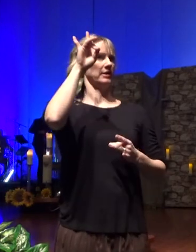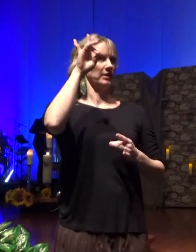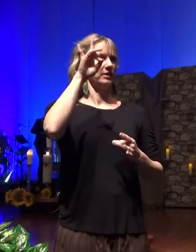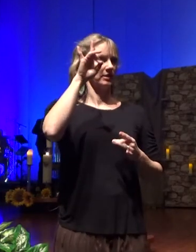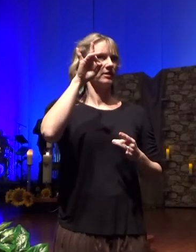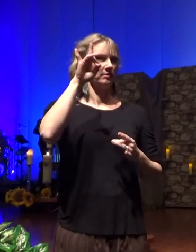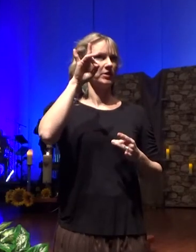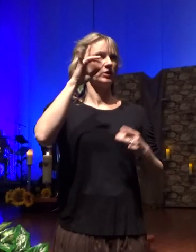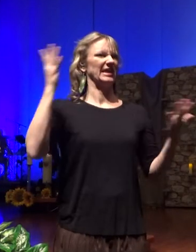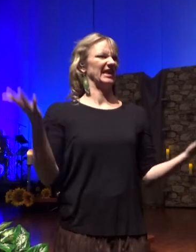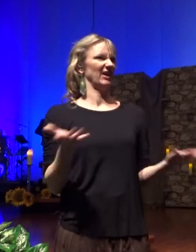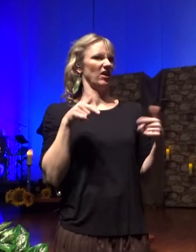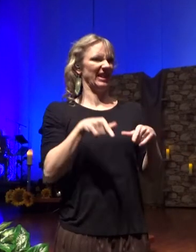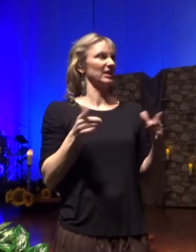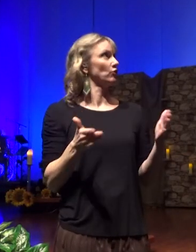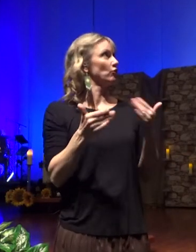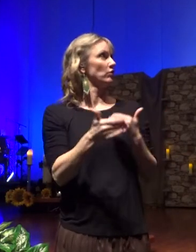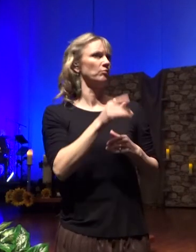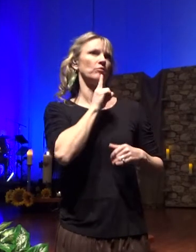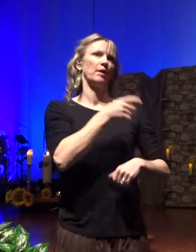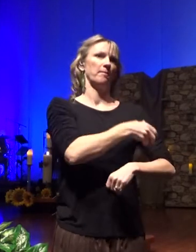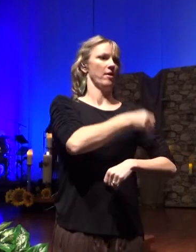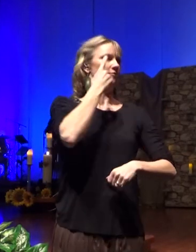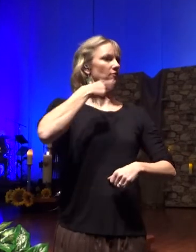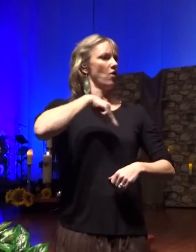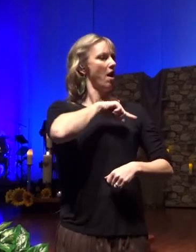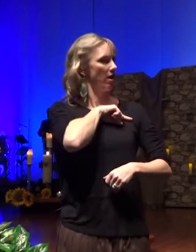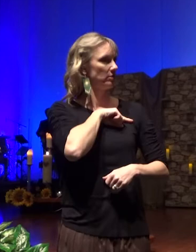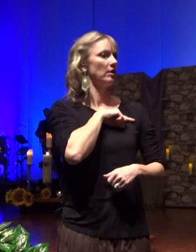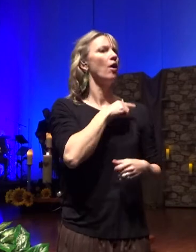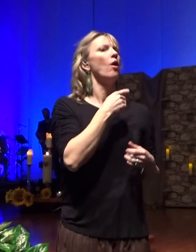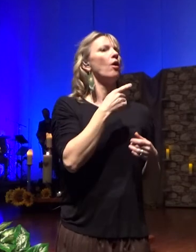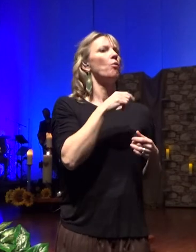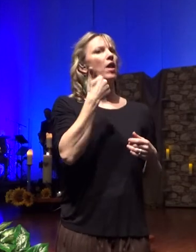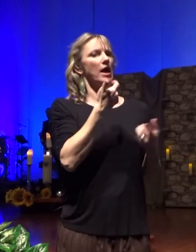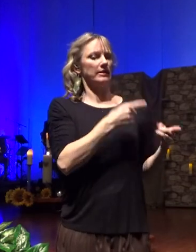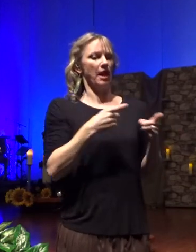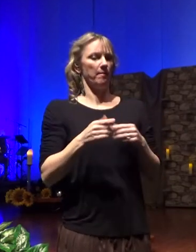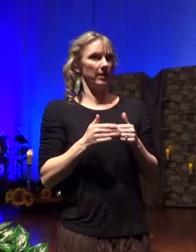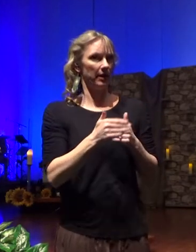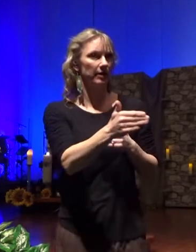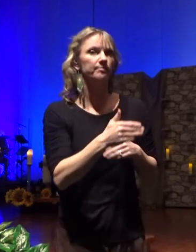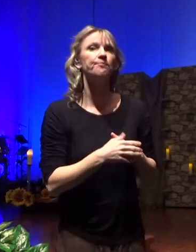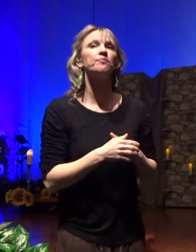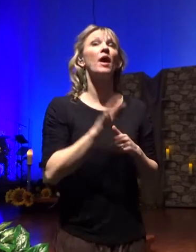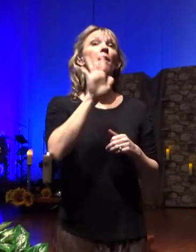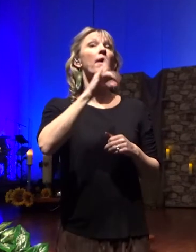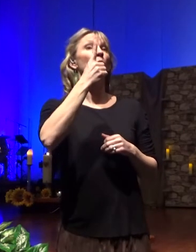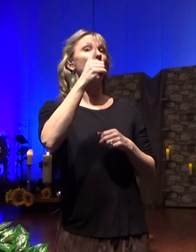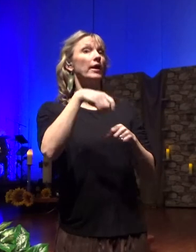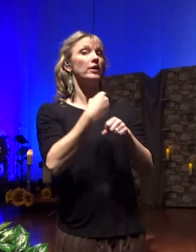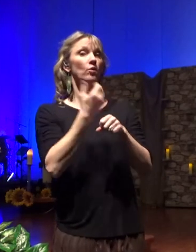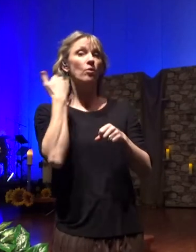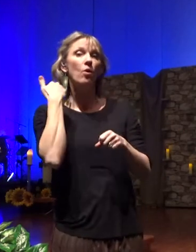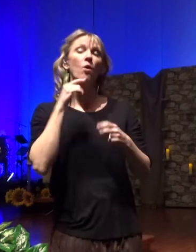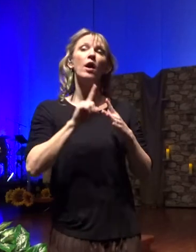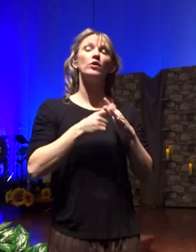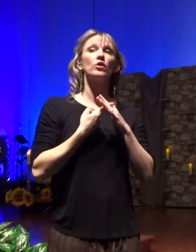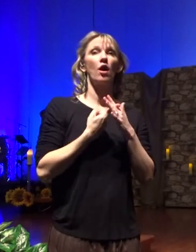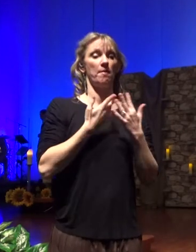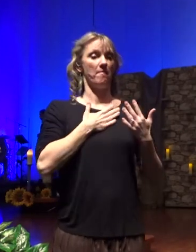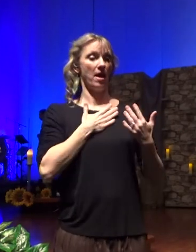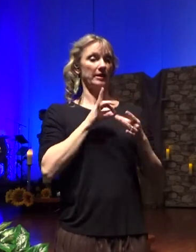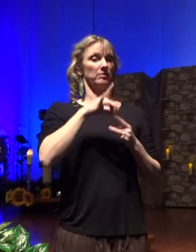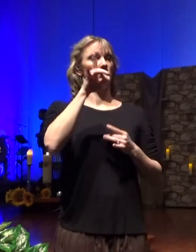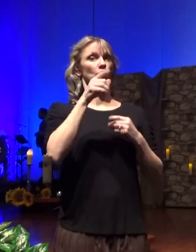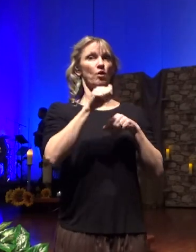of spirit right here in this room that's so powerful for us. Here's what else is coming up. About a year ago, I started